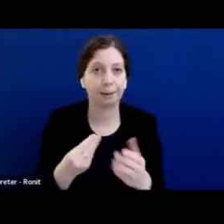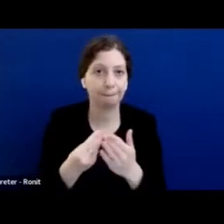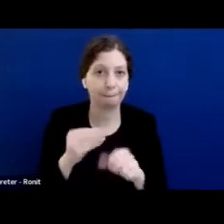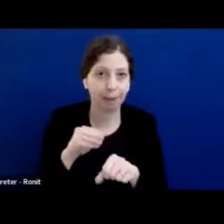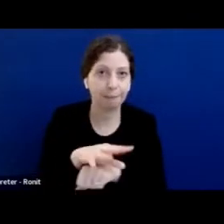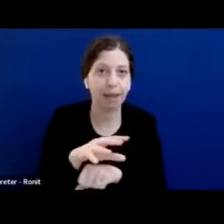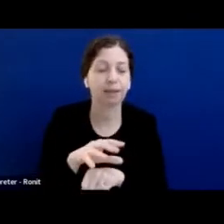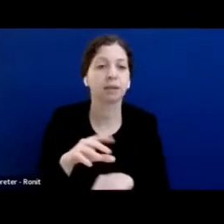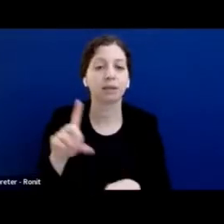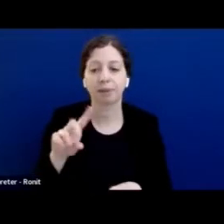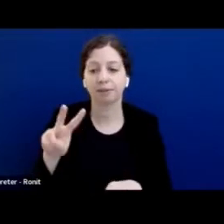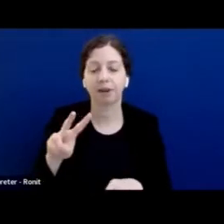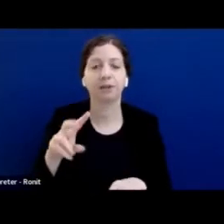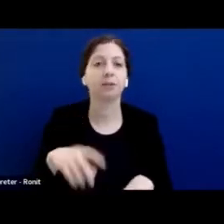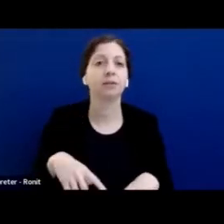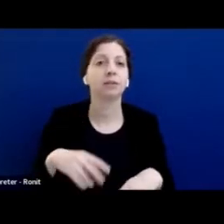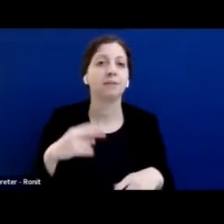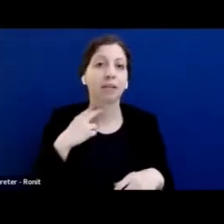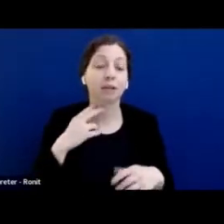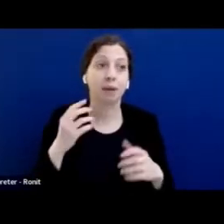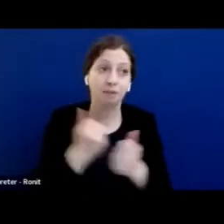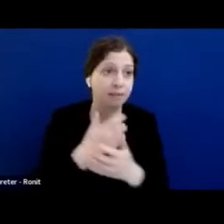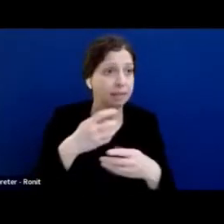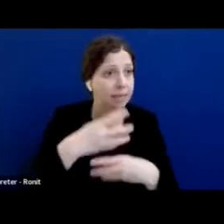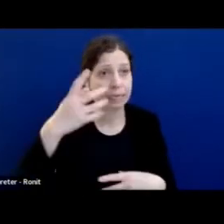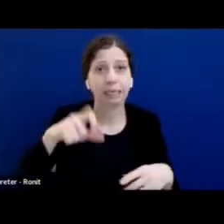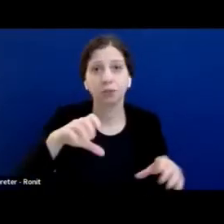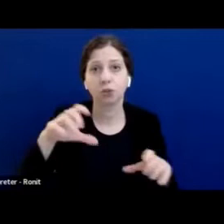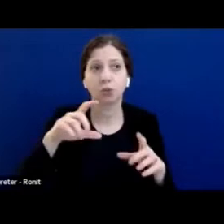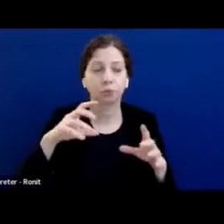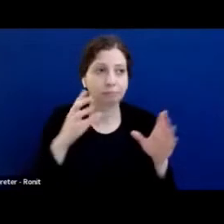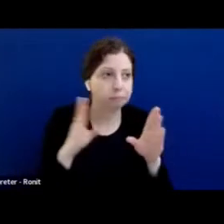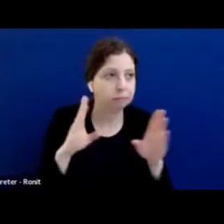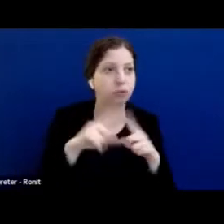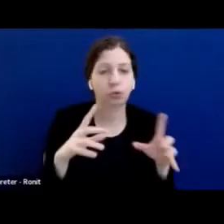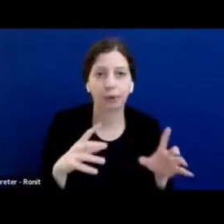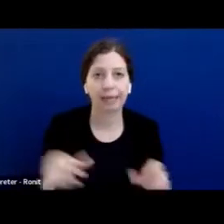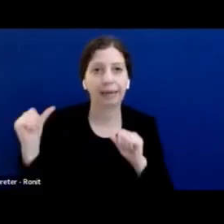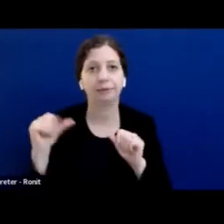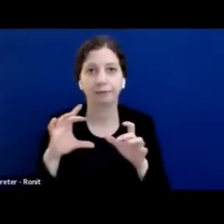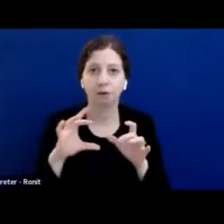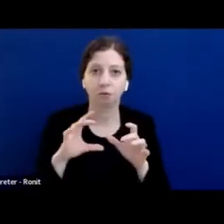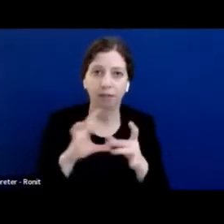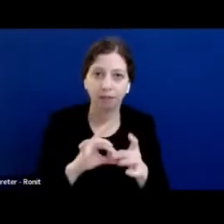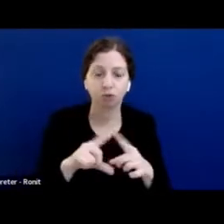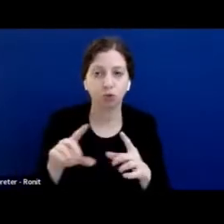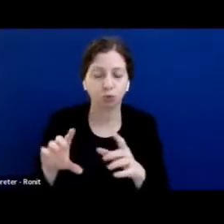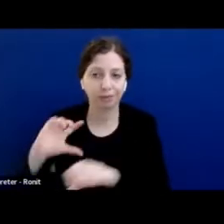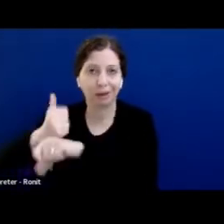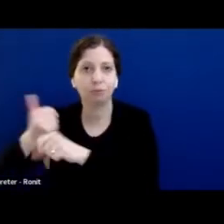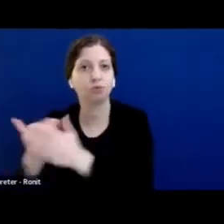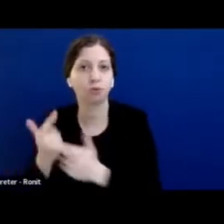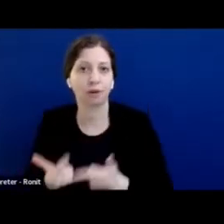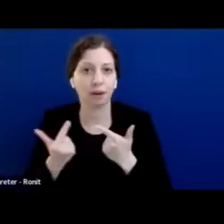violence victim, all the different things that she needs to do to be able to leave a relationship, to be able to establish her own new life. But we